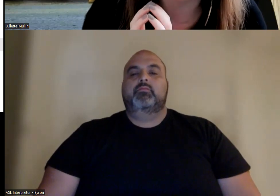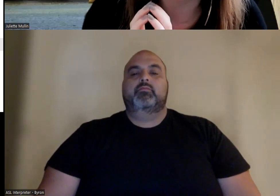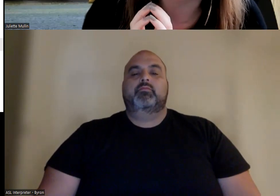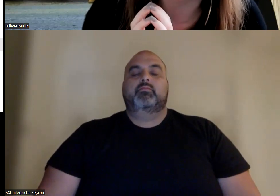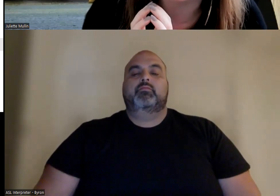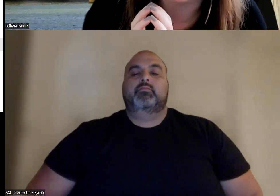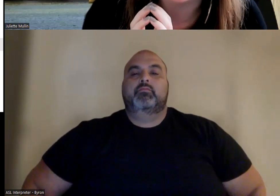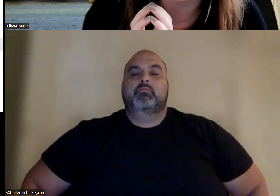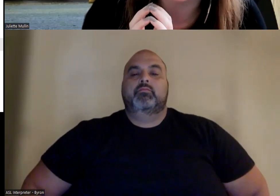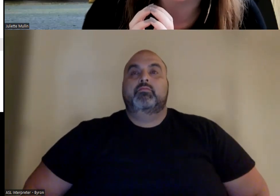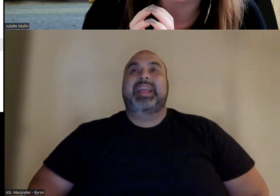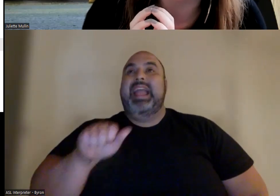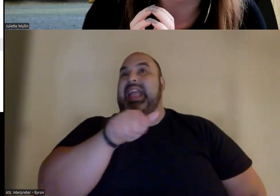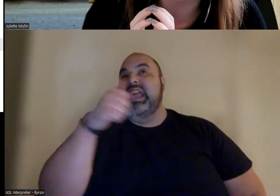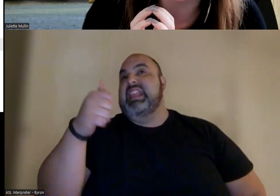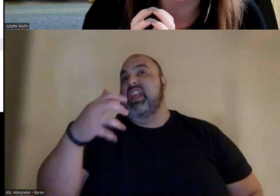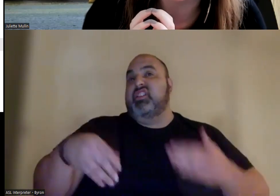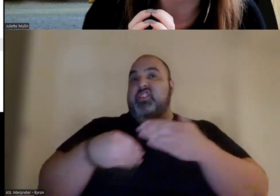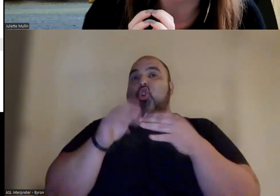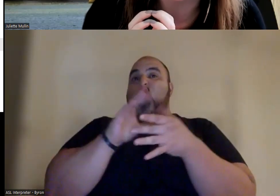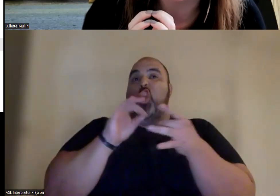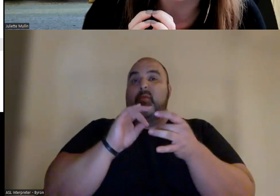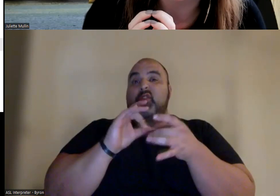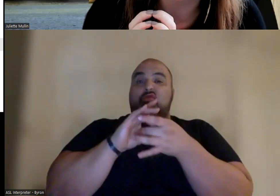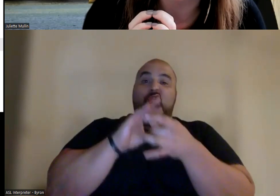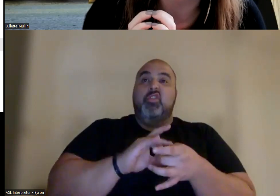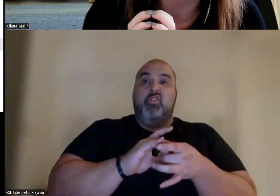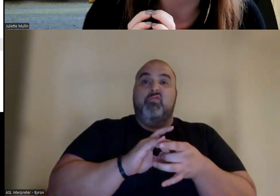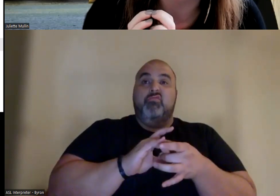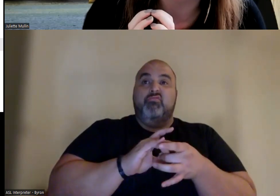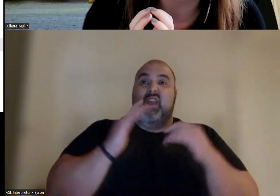Any additional comments around approaches for balance?